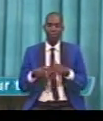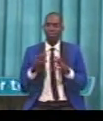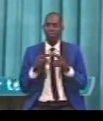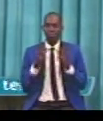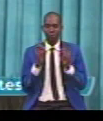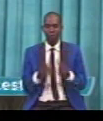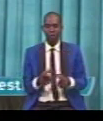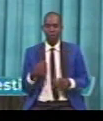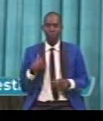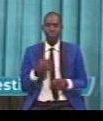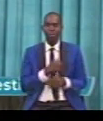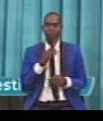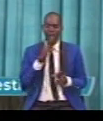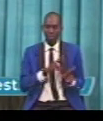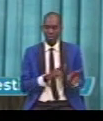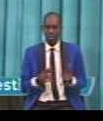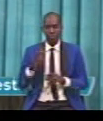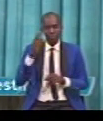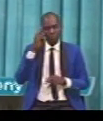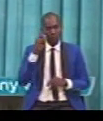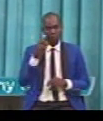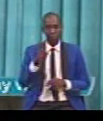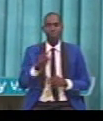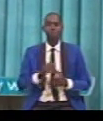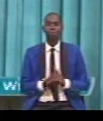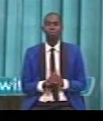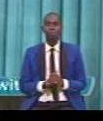you. From there is...